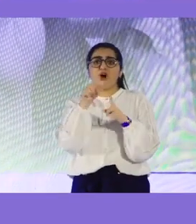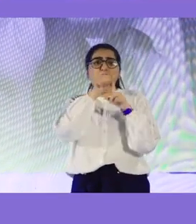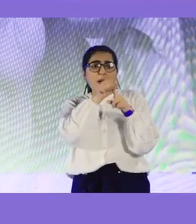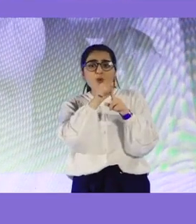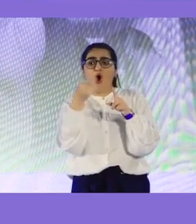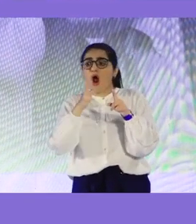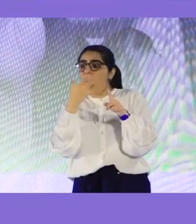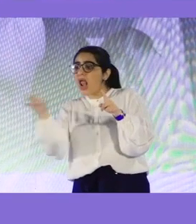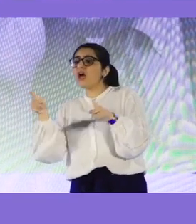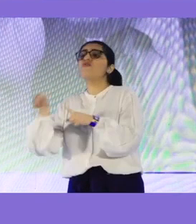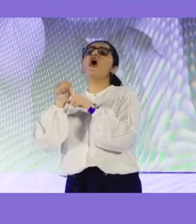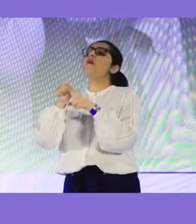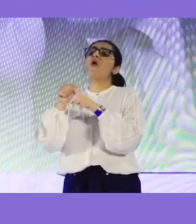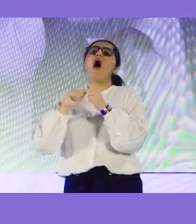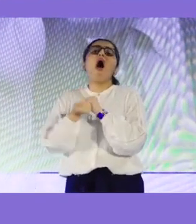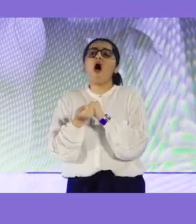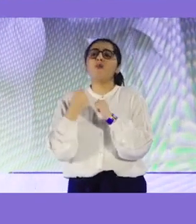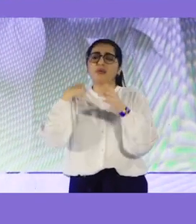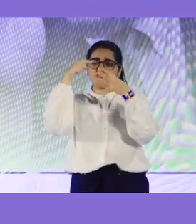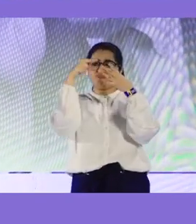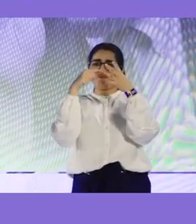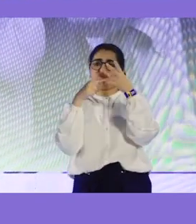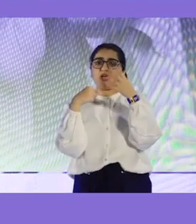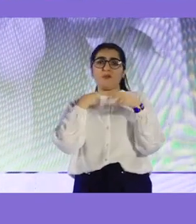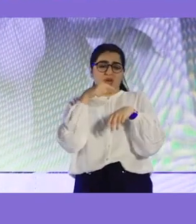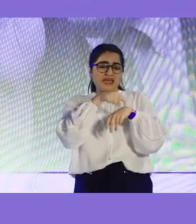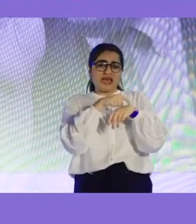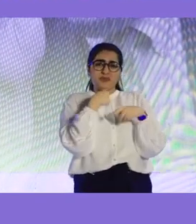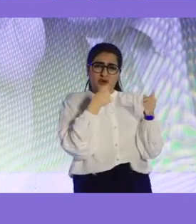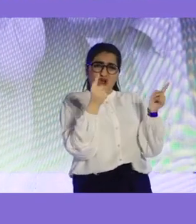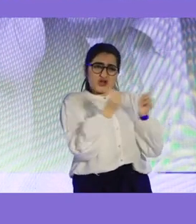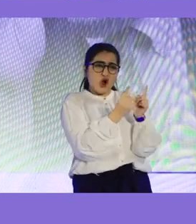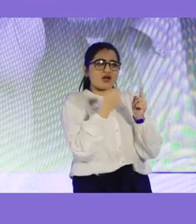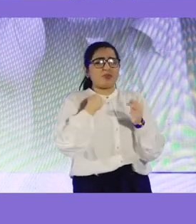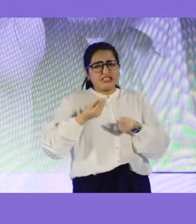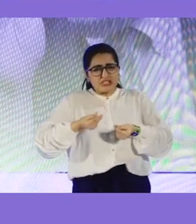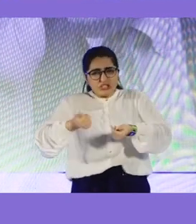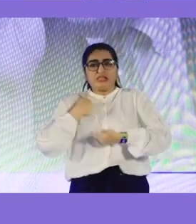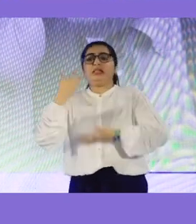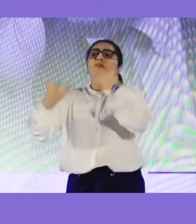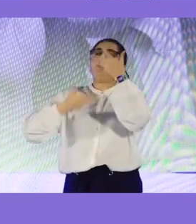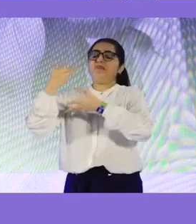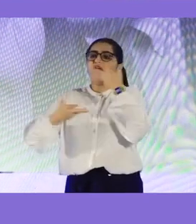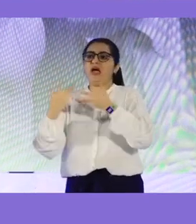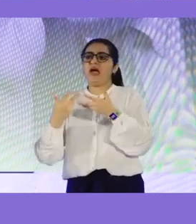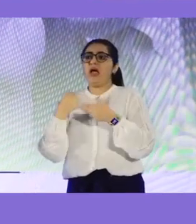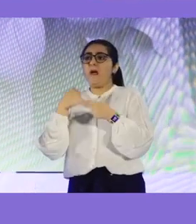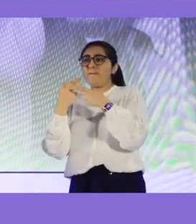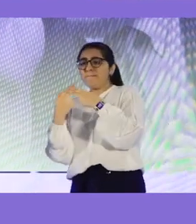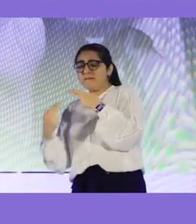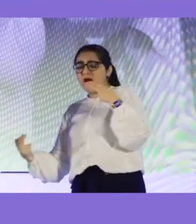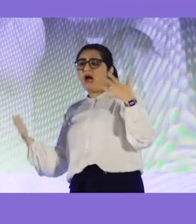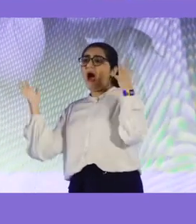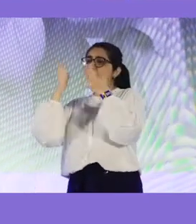right? And I want to make just a few points in the few minutes I have, very quickly pulled together. I could talk a lot about climate and